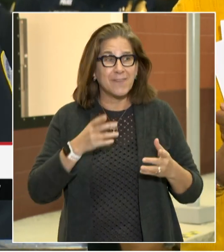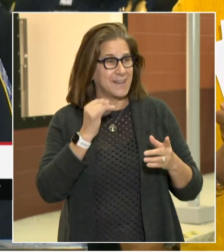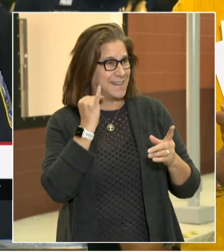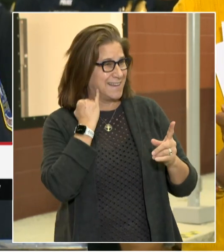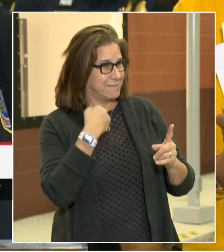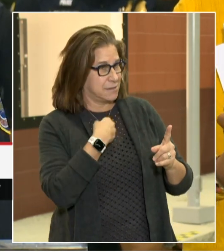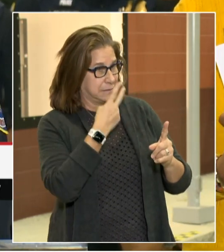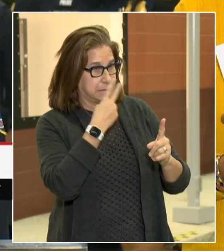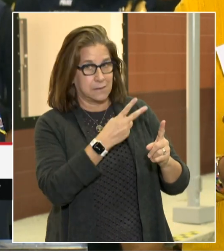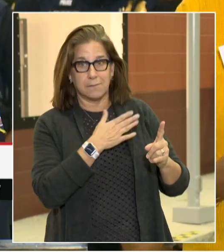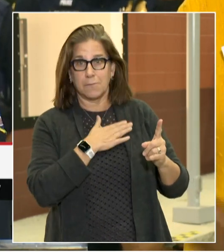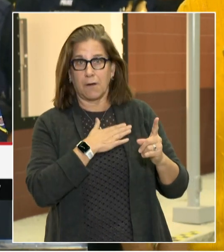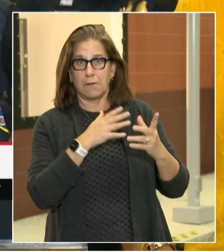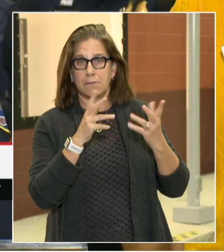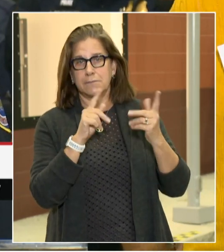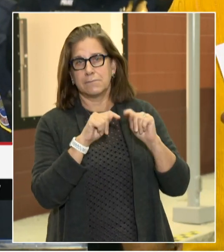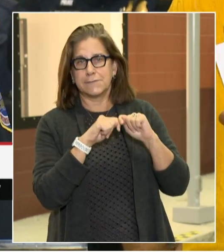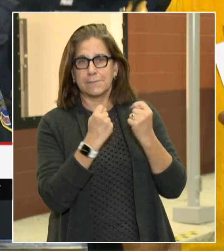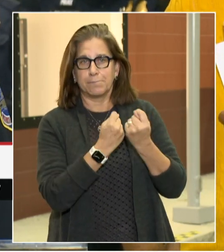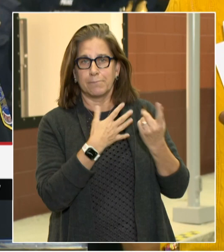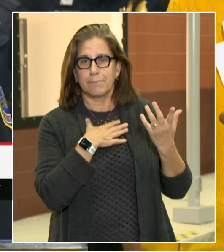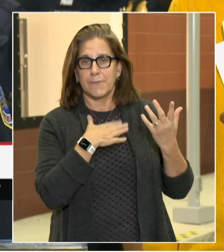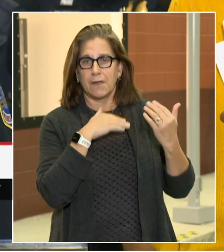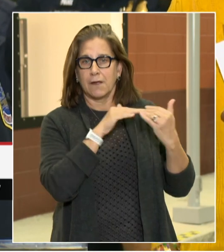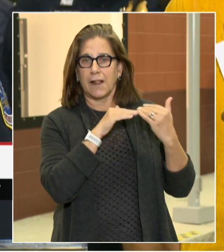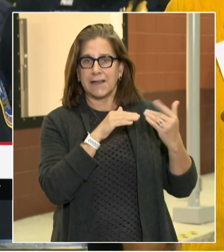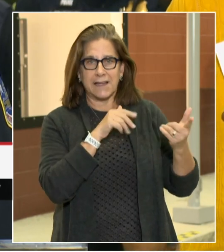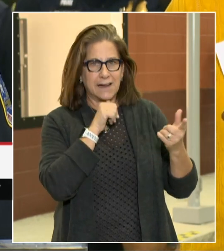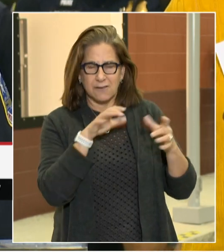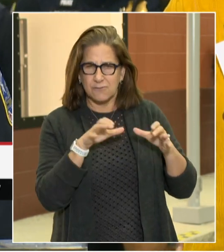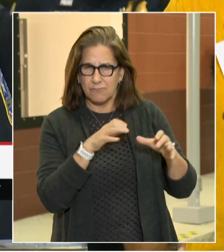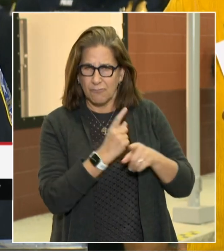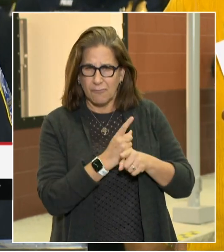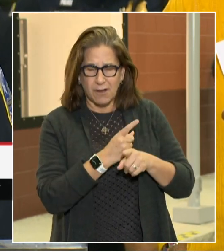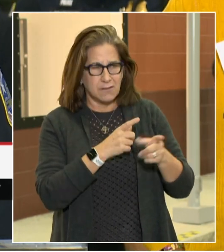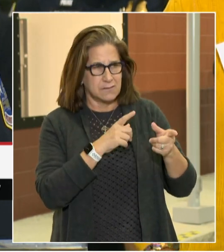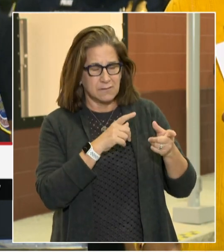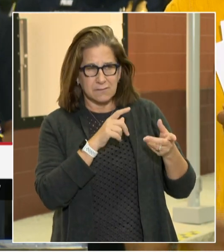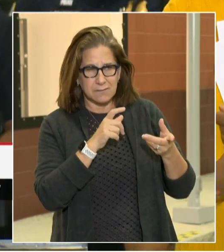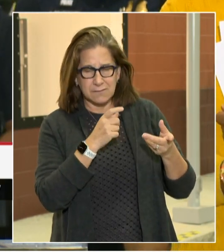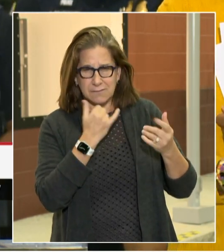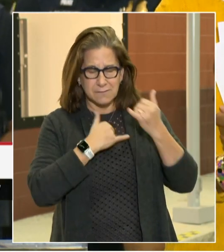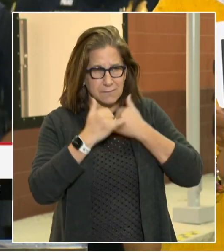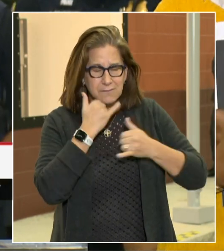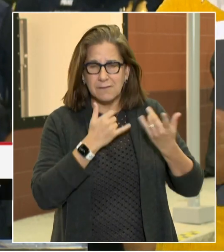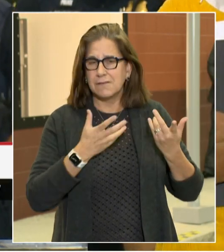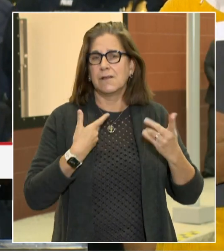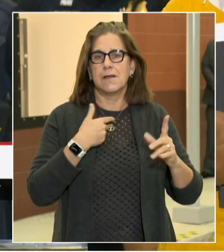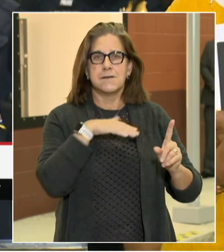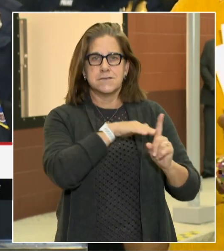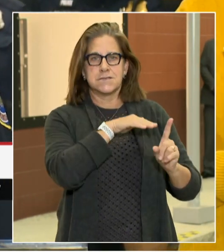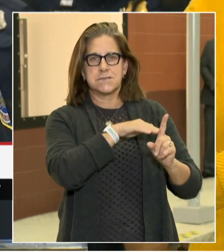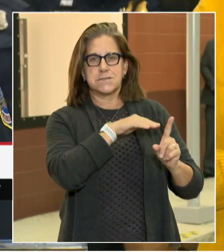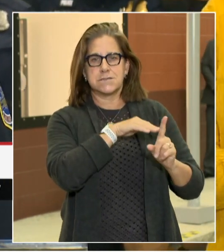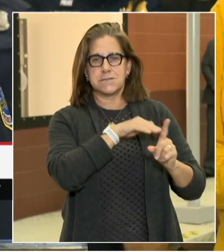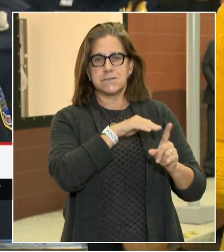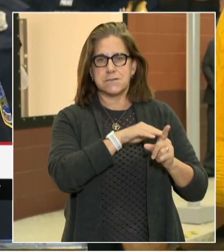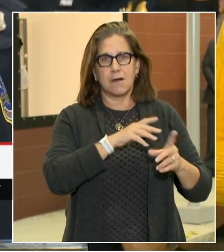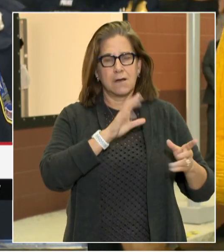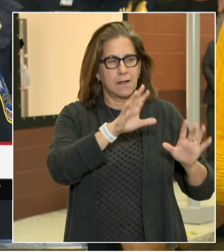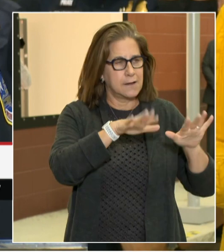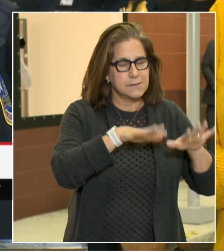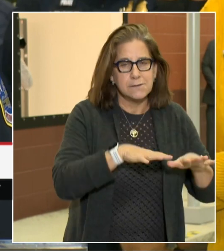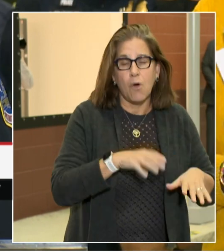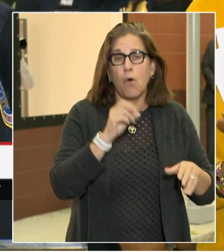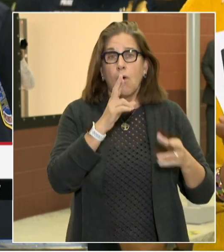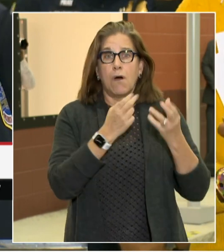themselves down, or not seeing signs when a situation is escalating. Again, when the agency commits itself